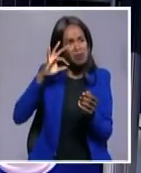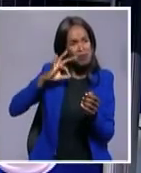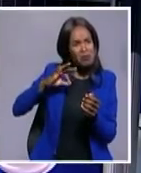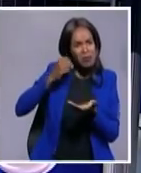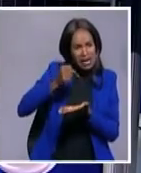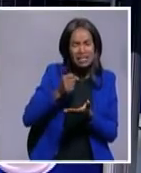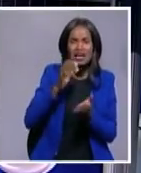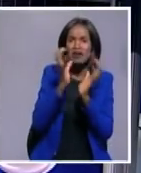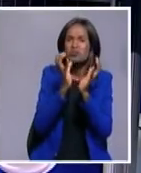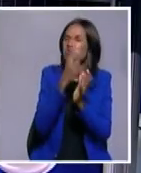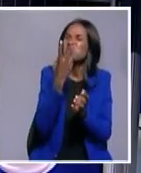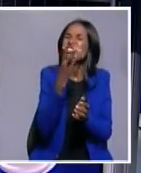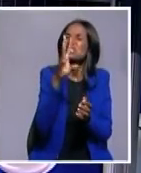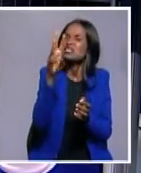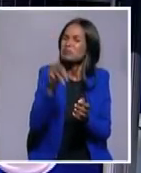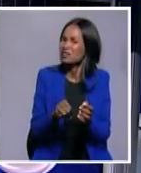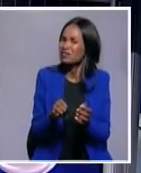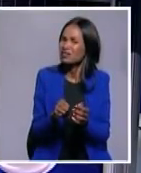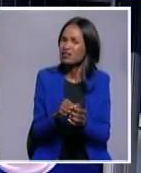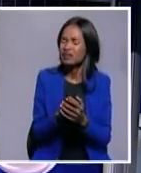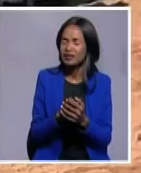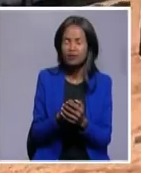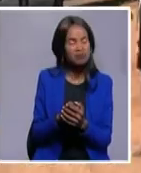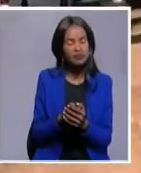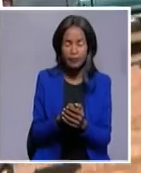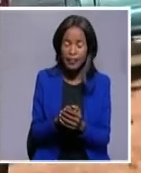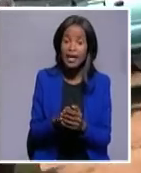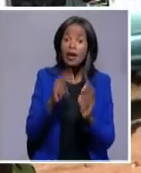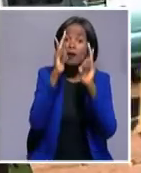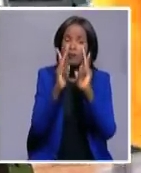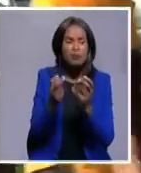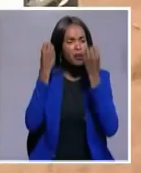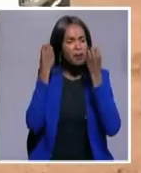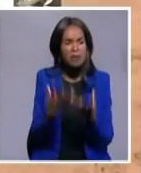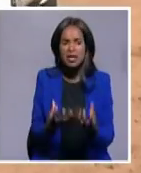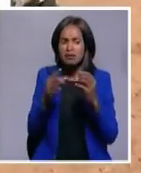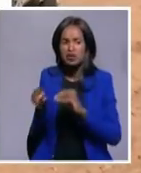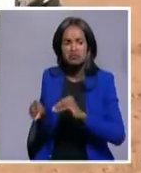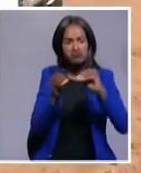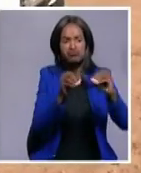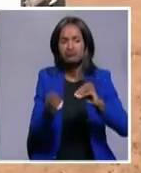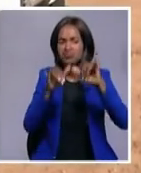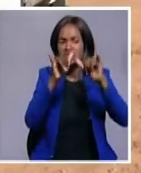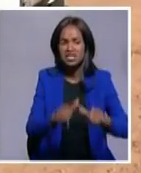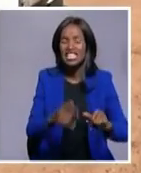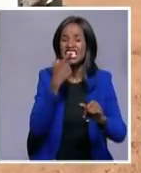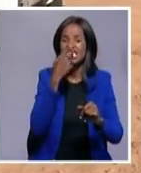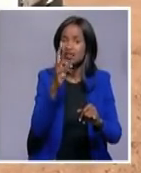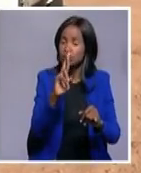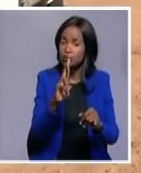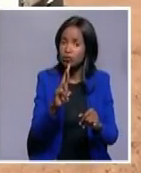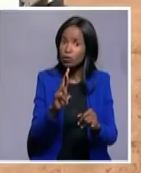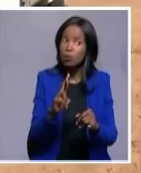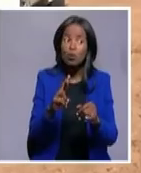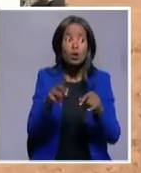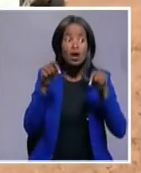The Rundu town is one of the fastest growing towns in Namibia. The skyline of Rundu